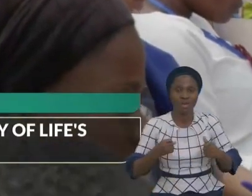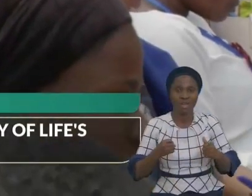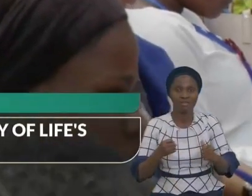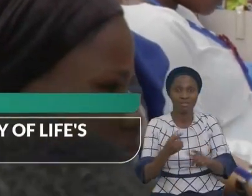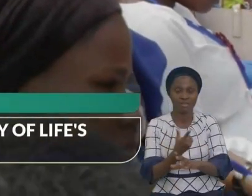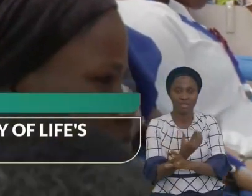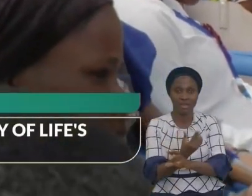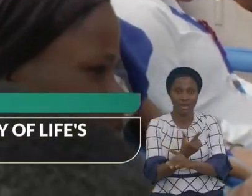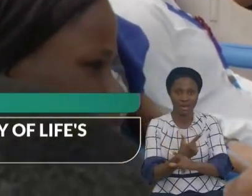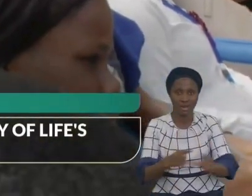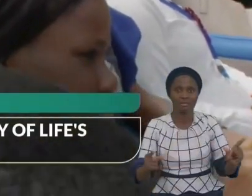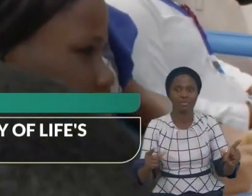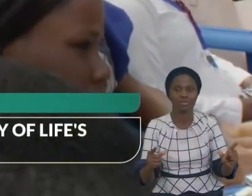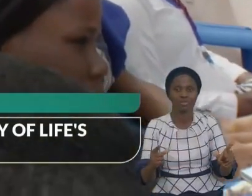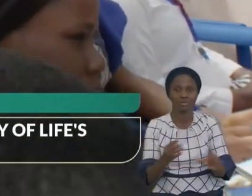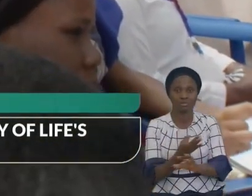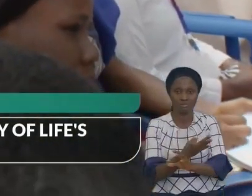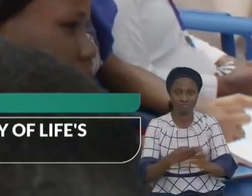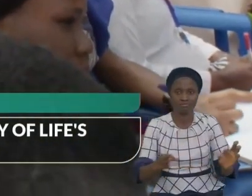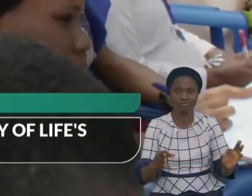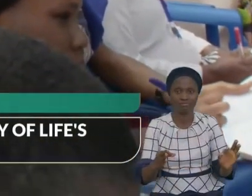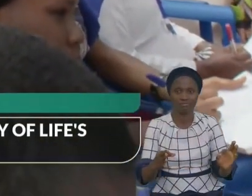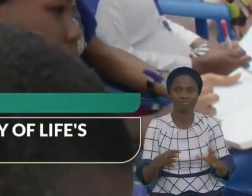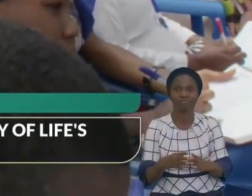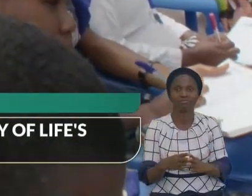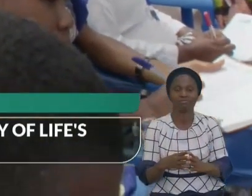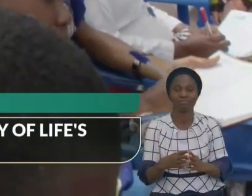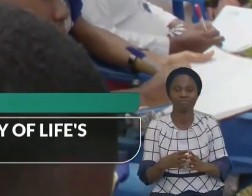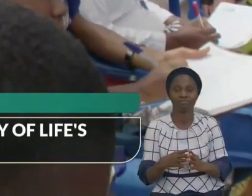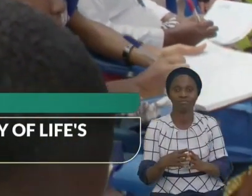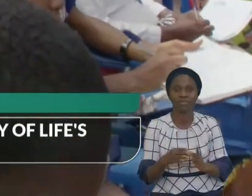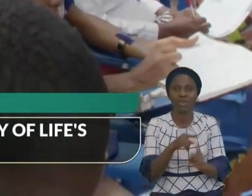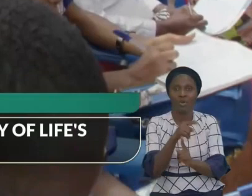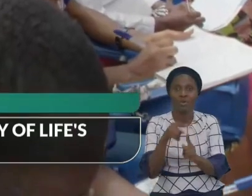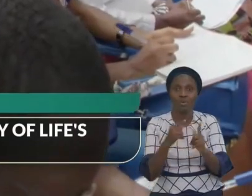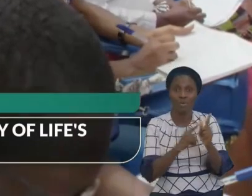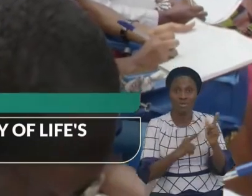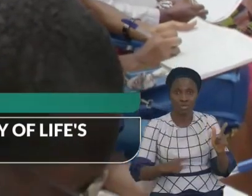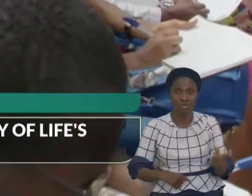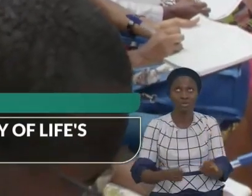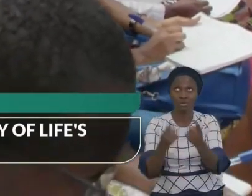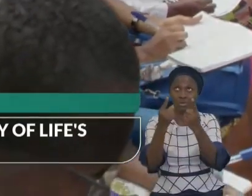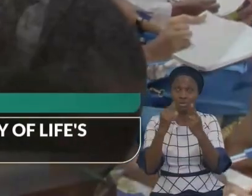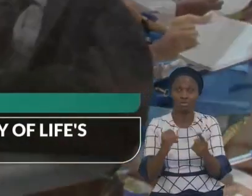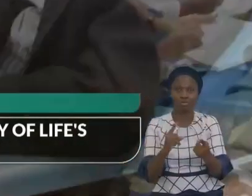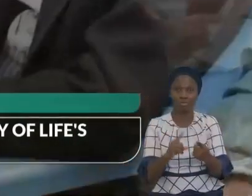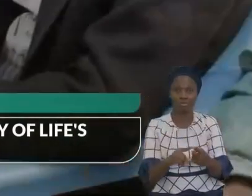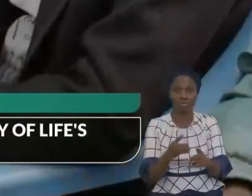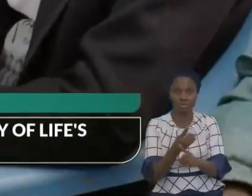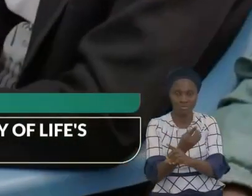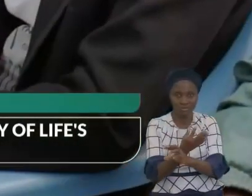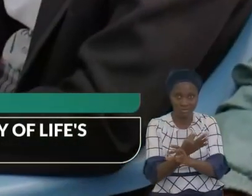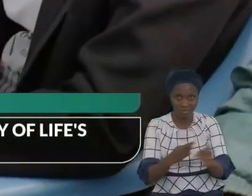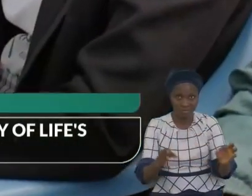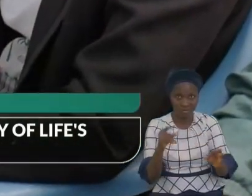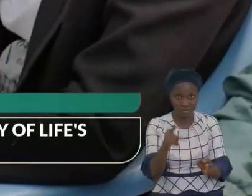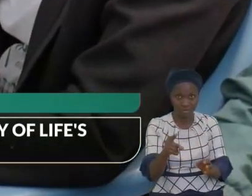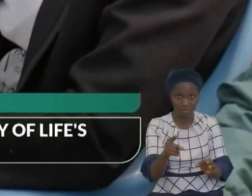When the Lord comes to liberate you and sets you free, and all the limitations of your